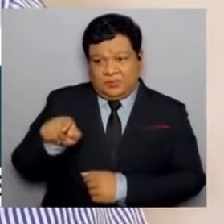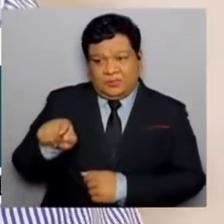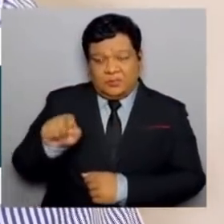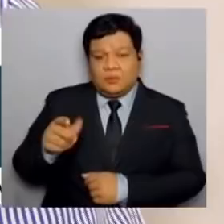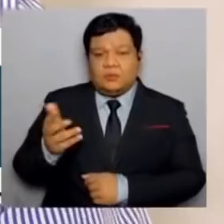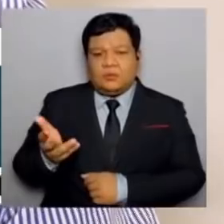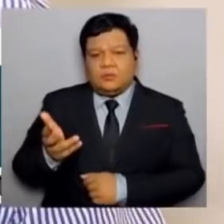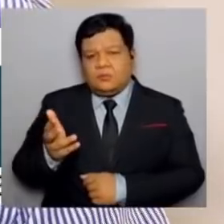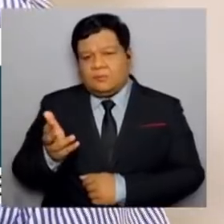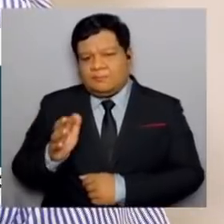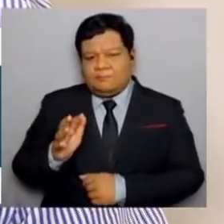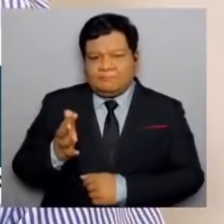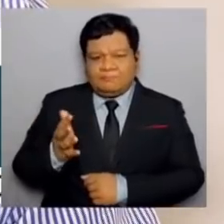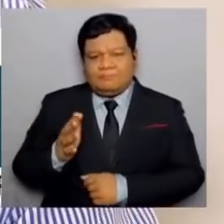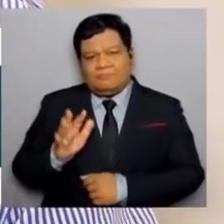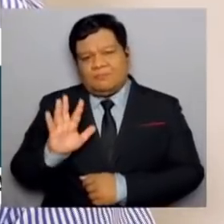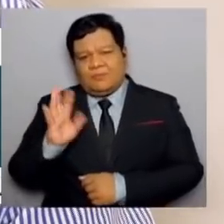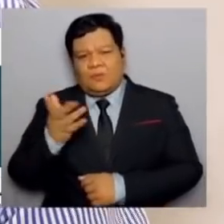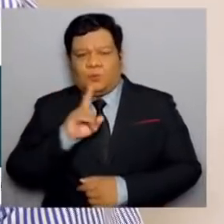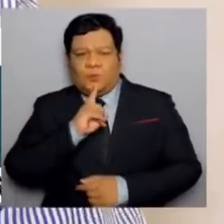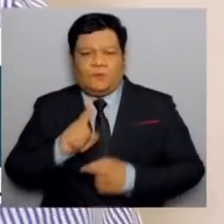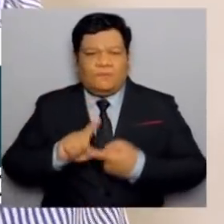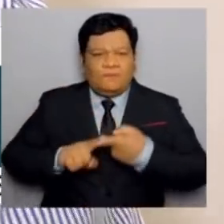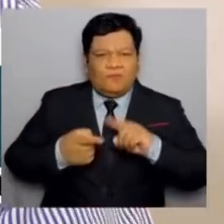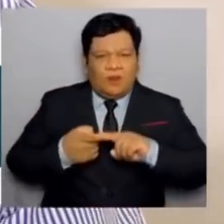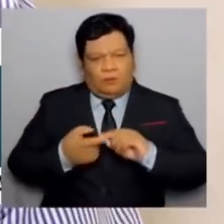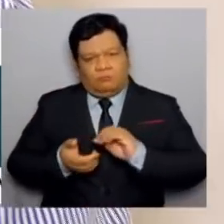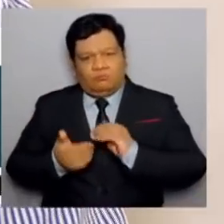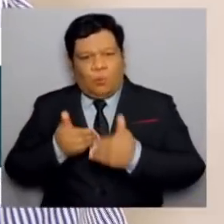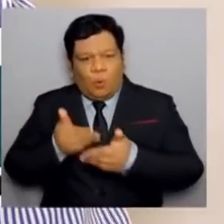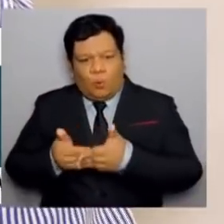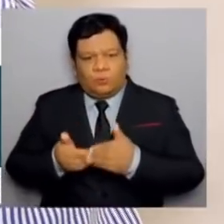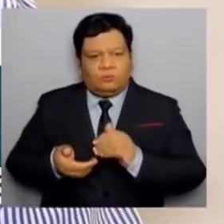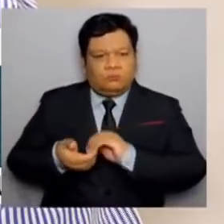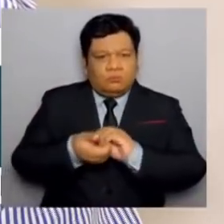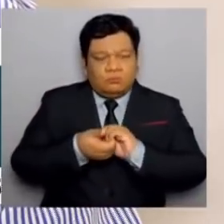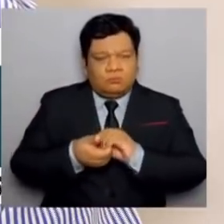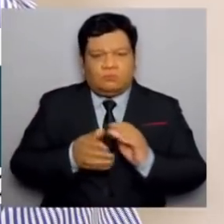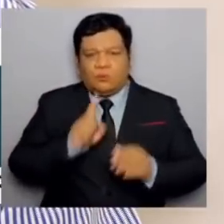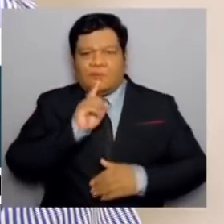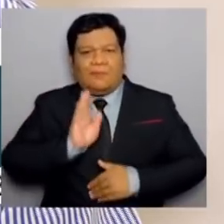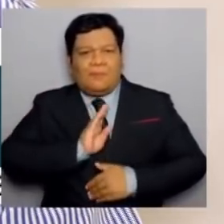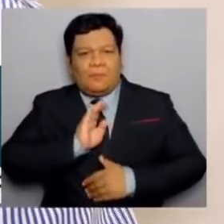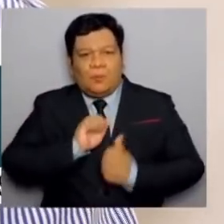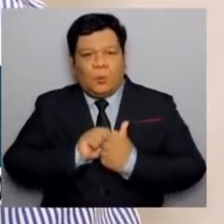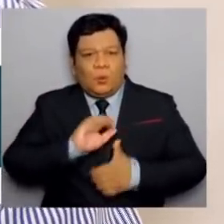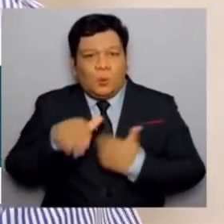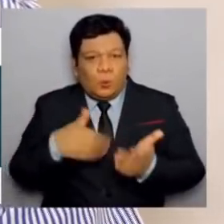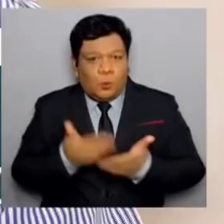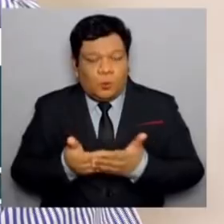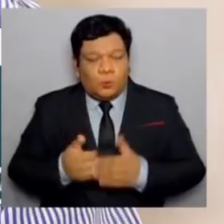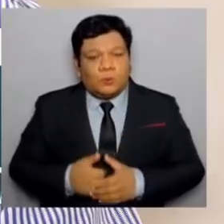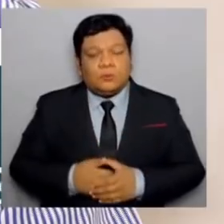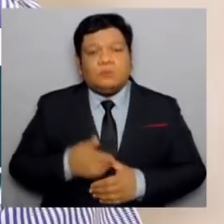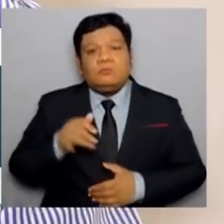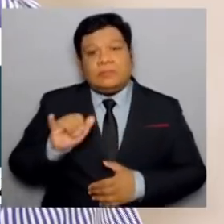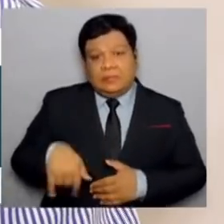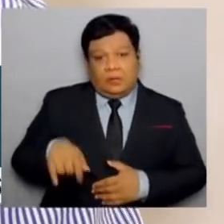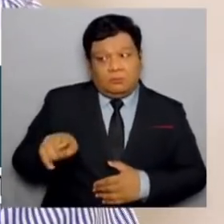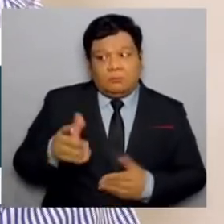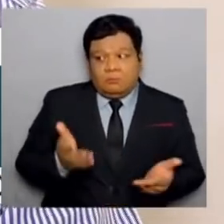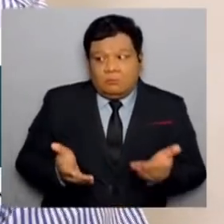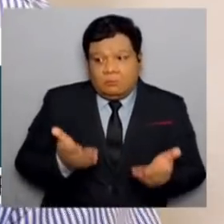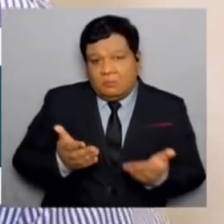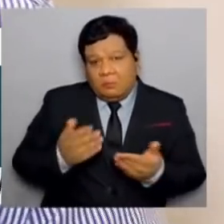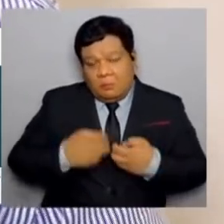Mr. Congeniality, ano? So mabait siya sa lahat eh. That may be a problem